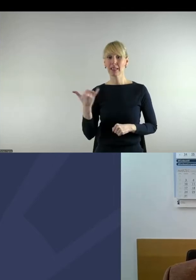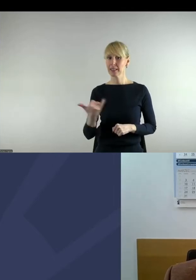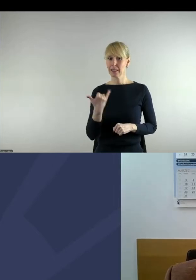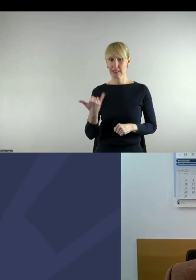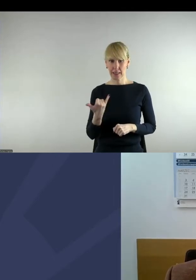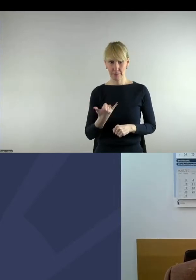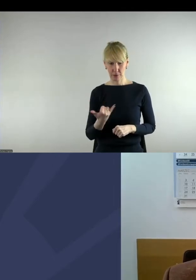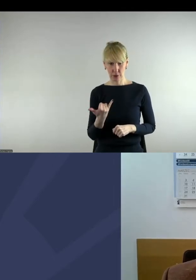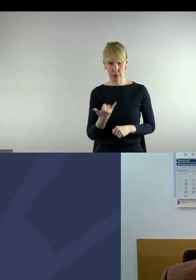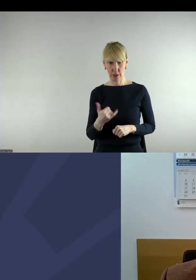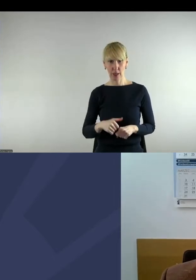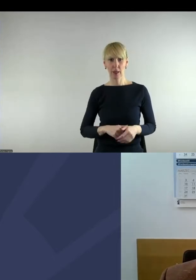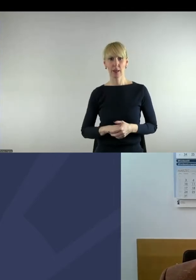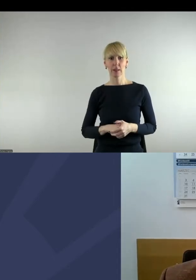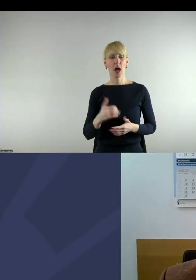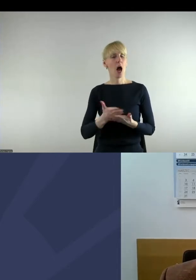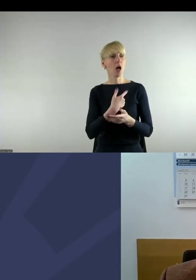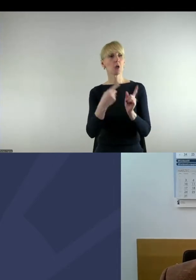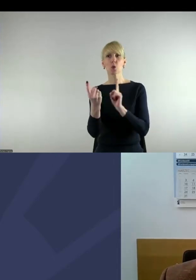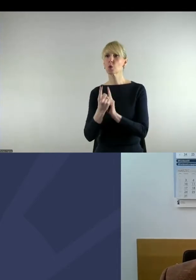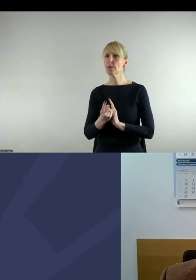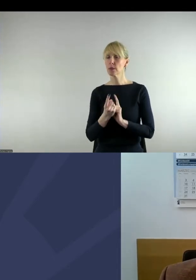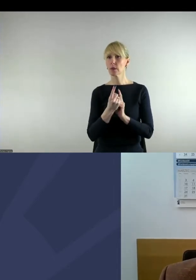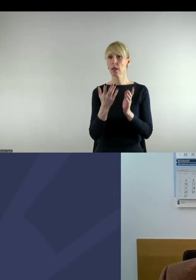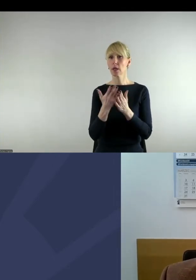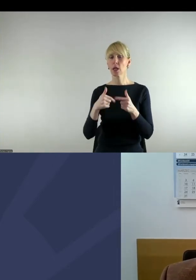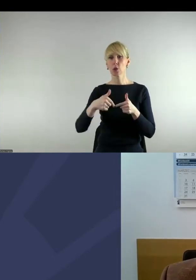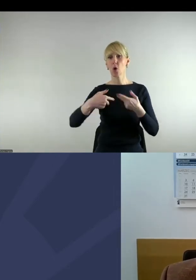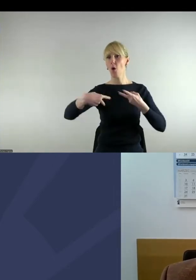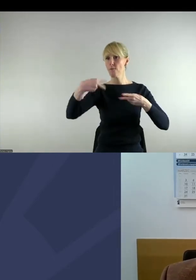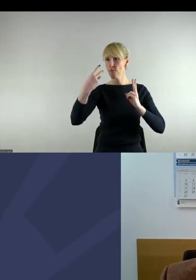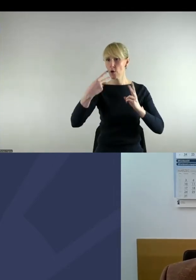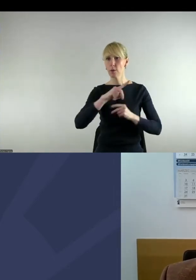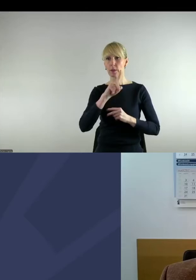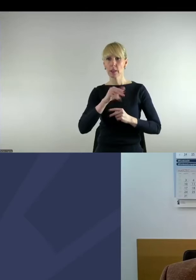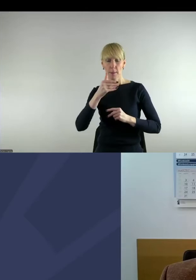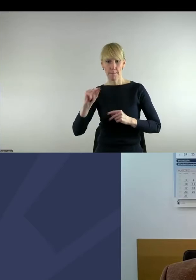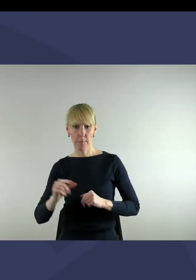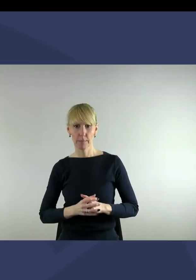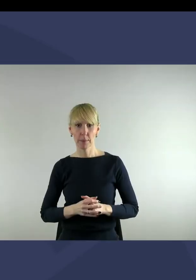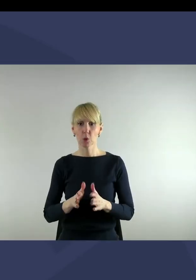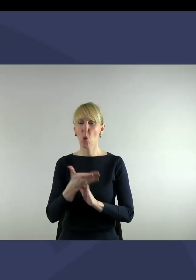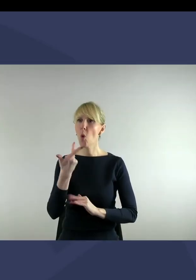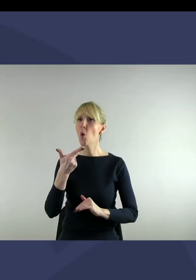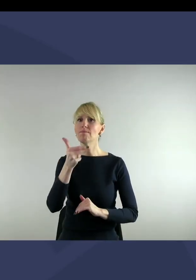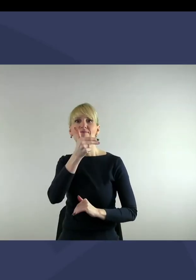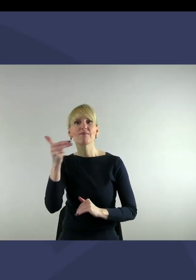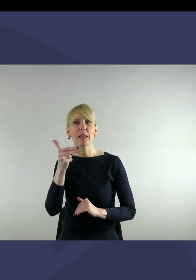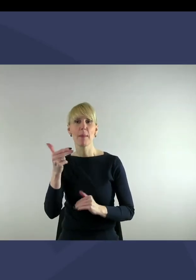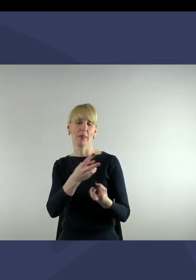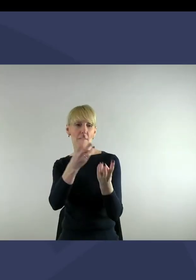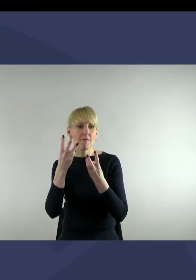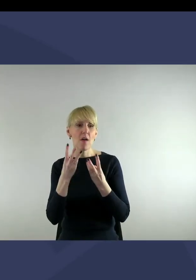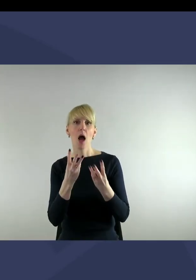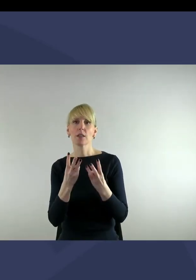As usual, during our meetings on the local development forum, we touch very important,